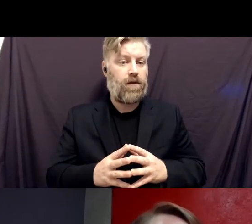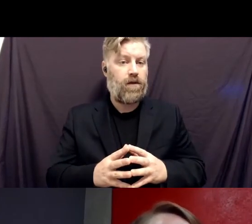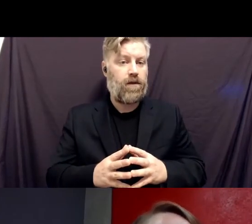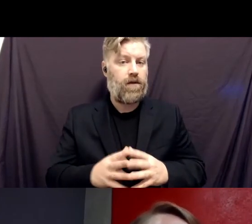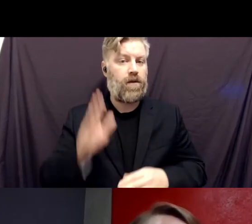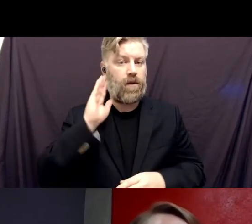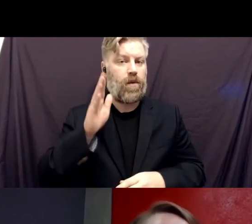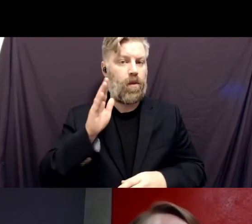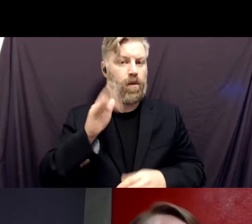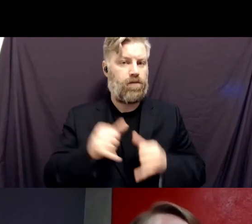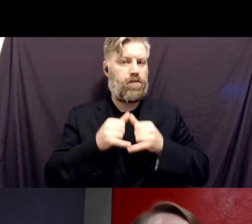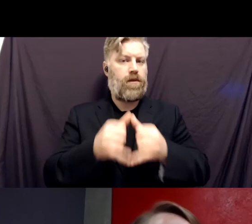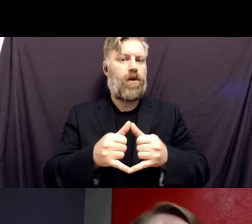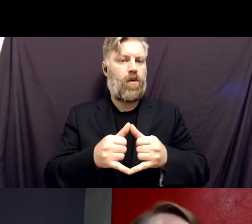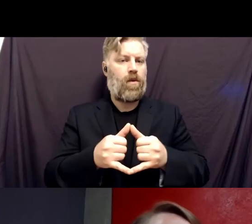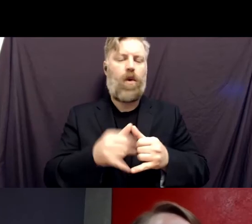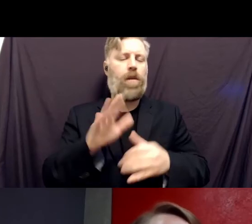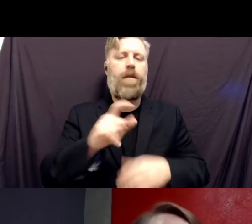metal landscape.